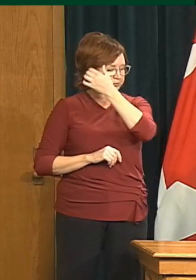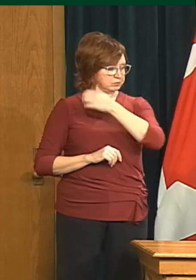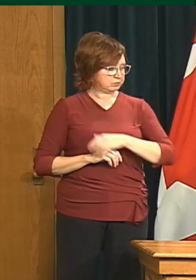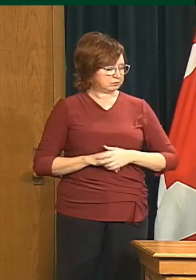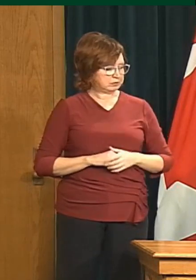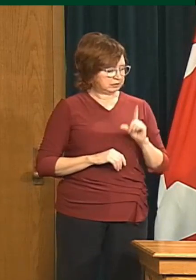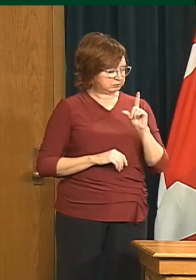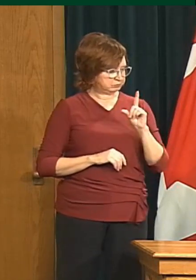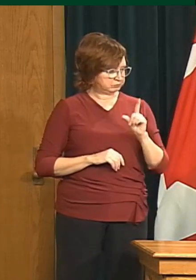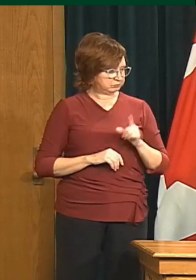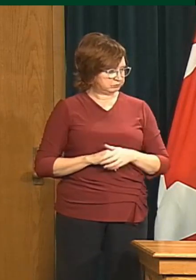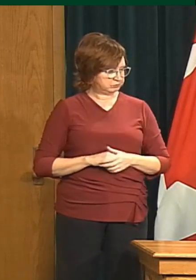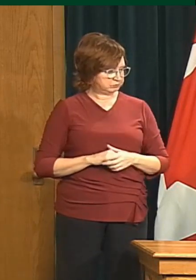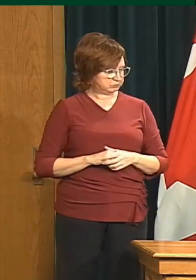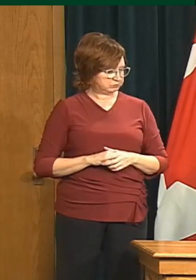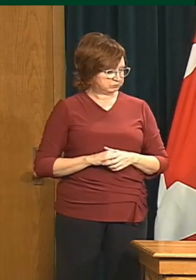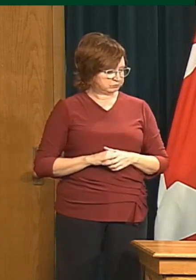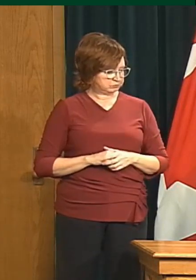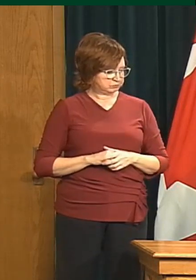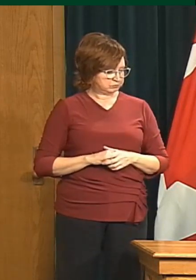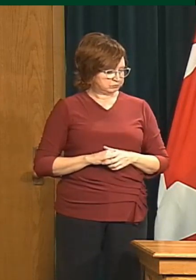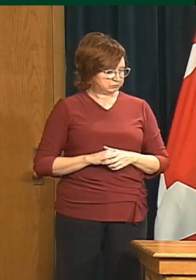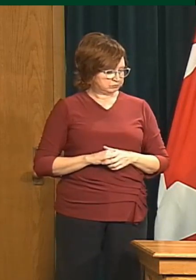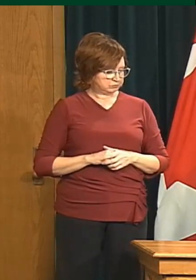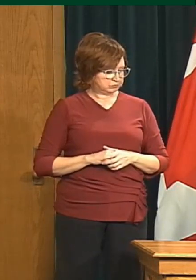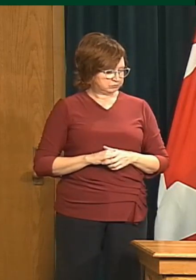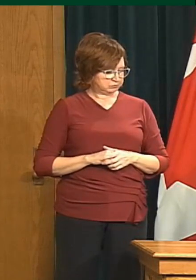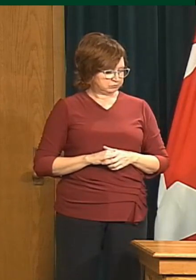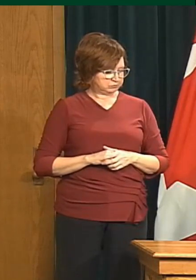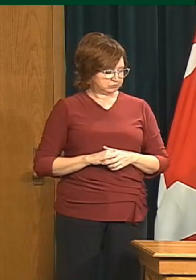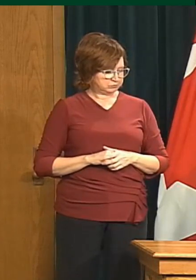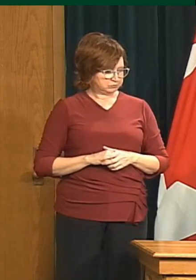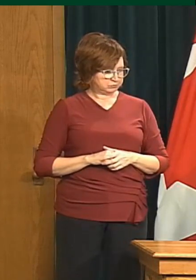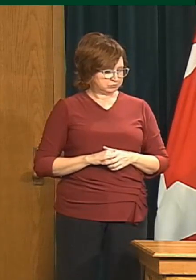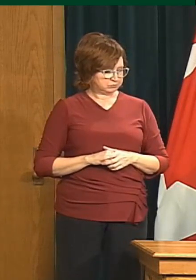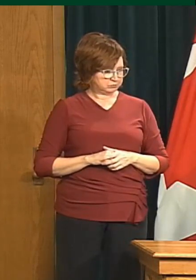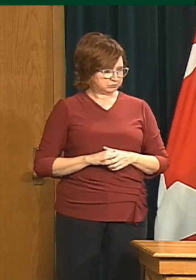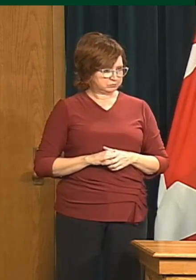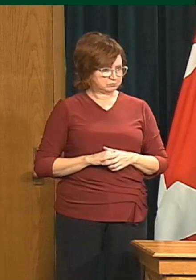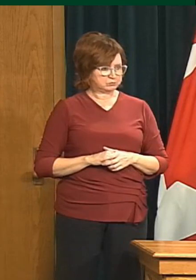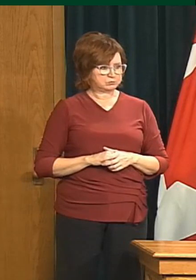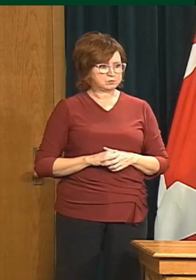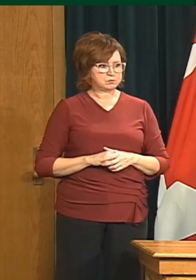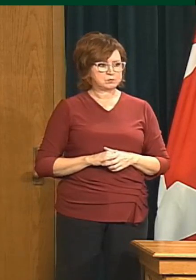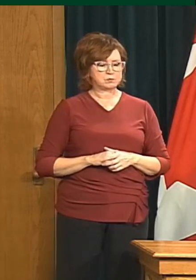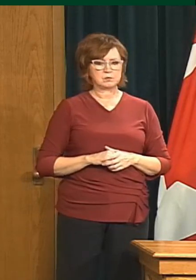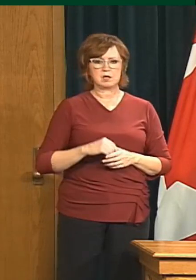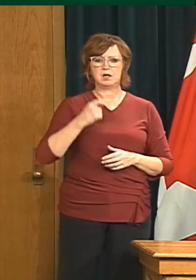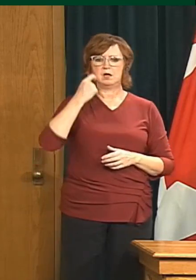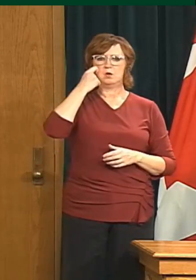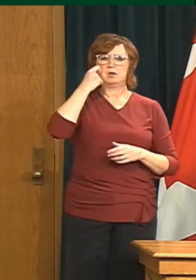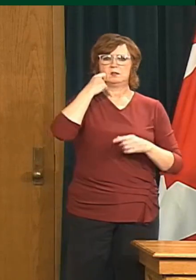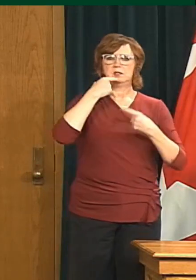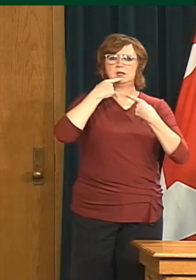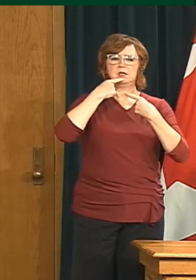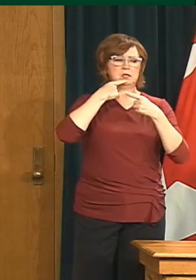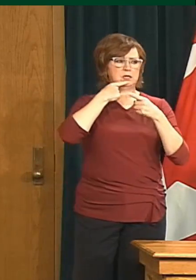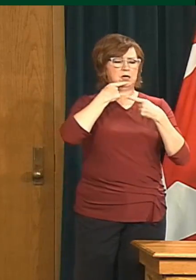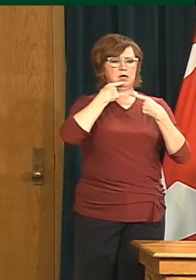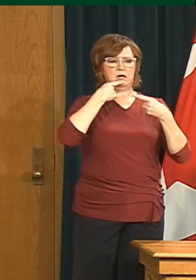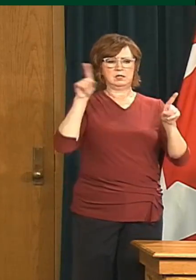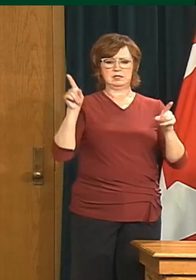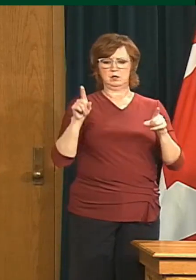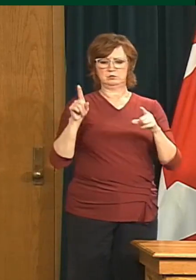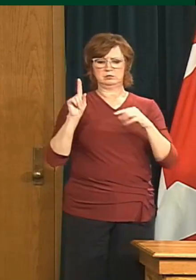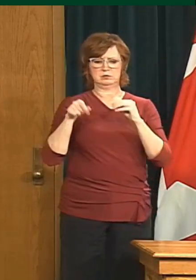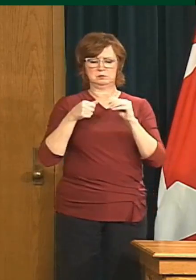not adjust expenditures and adjust them quite significantly? As Stephanie suggested, and you were proposing a